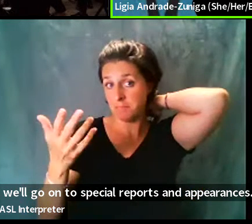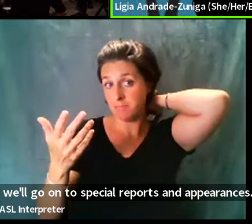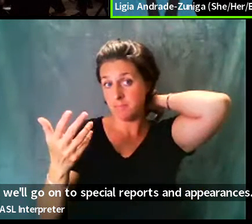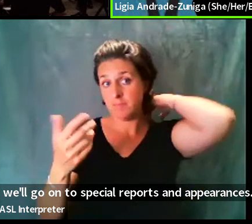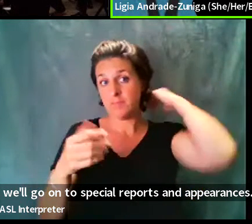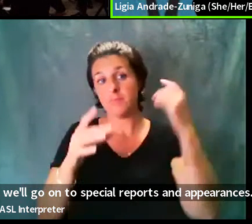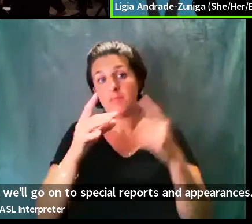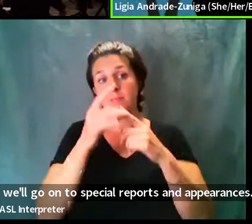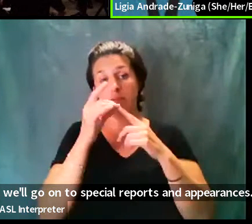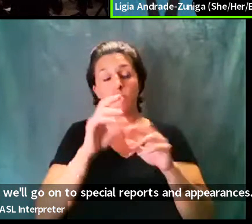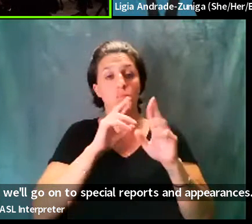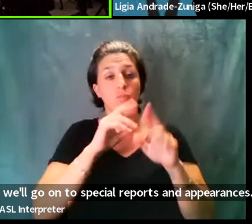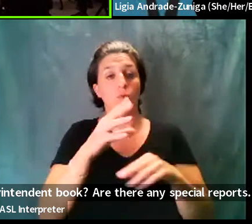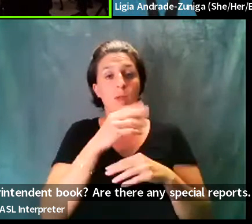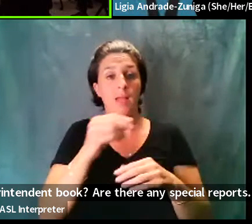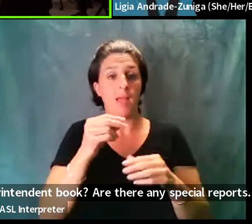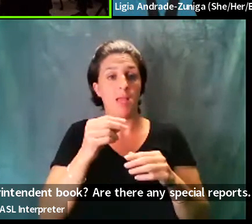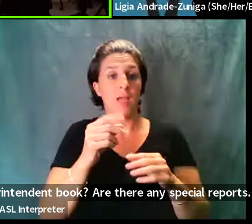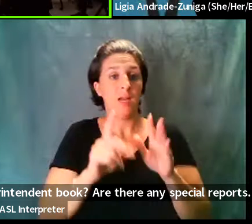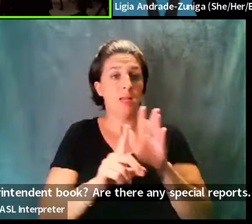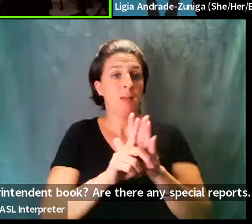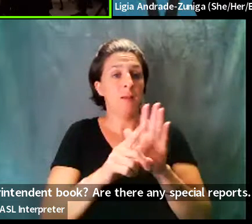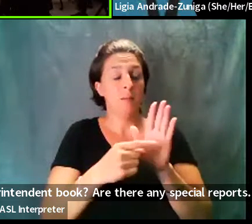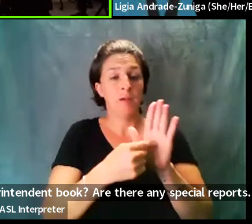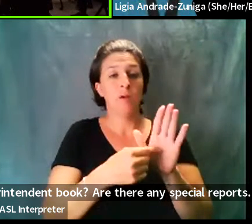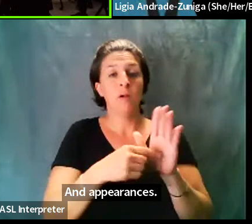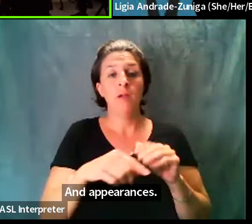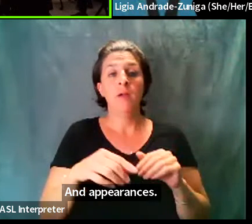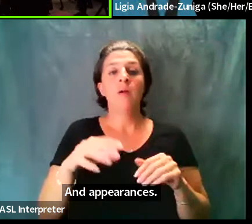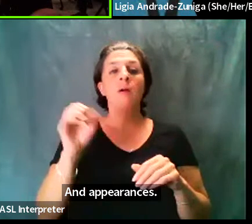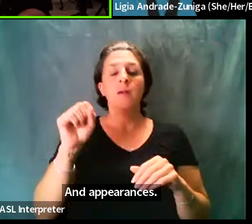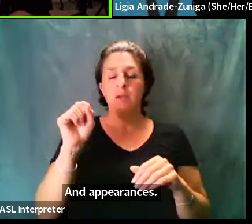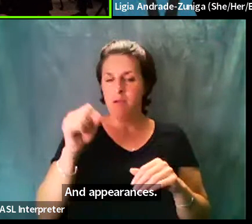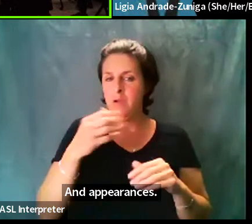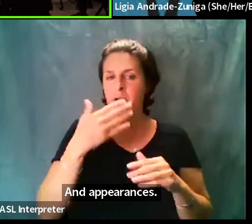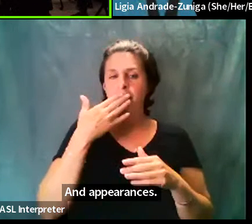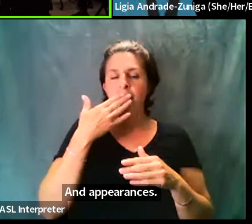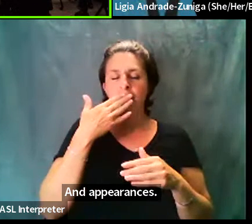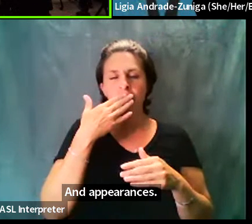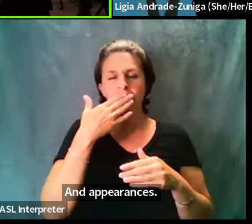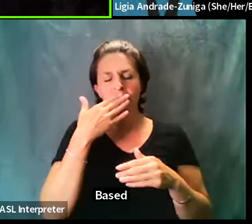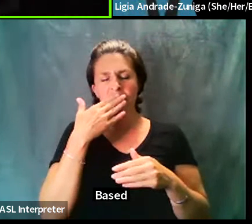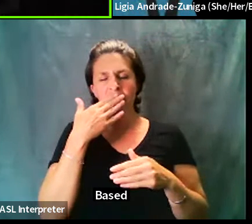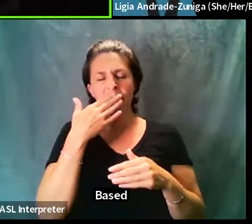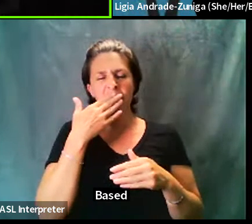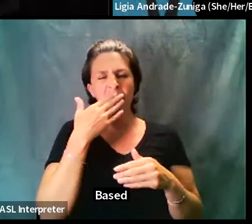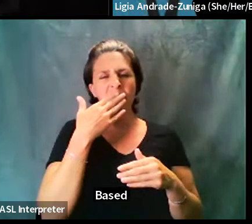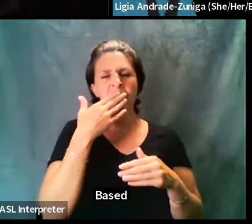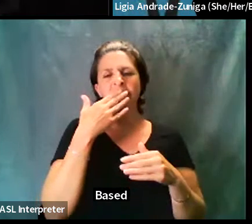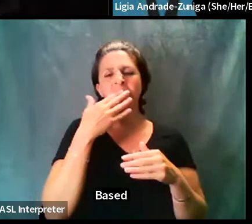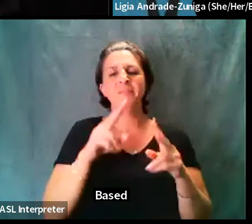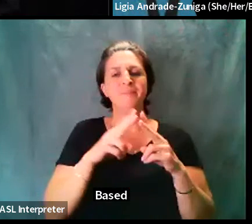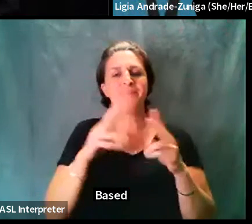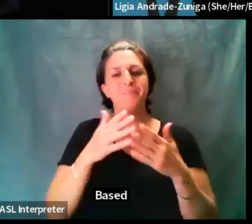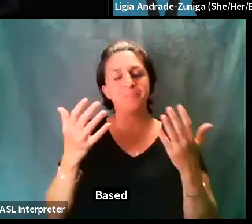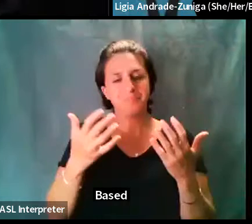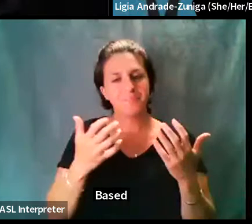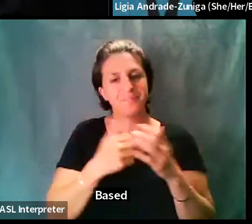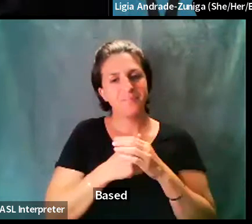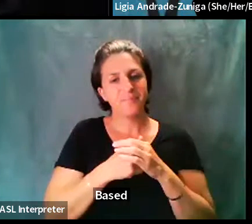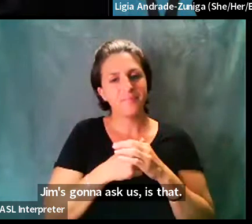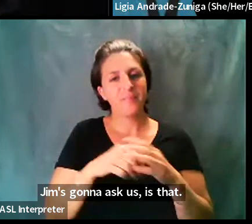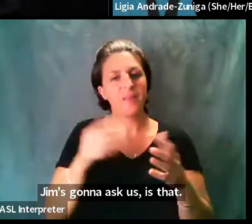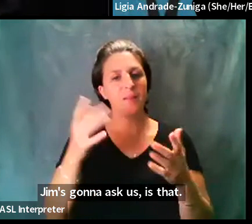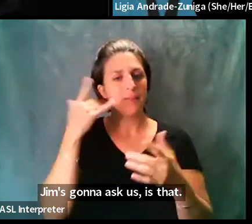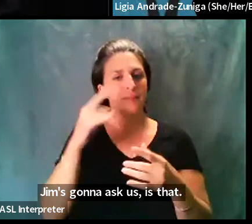and appearances? Yes, thank you very much. So this evening, based on request and feedback from the